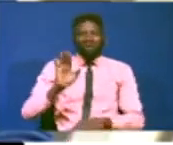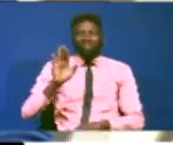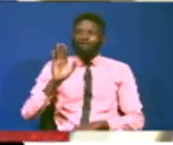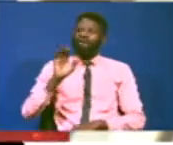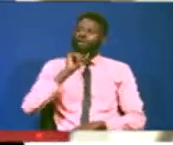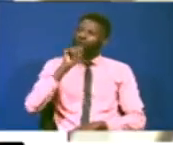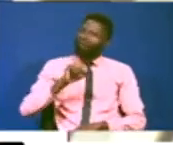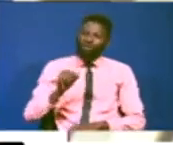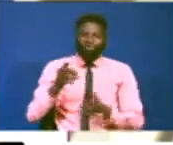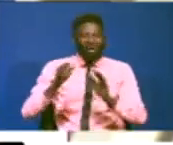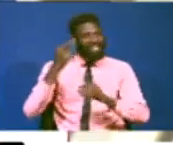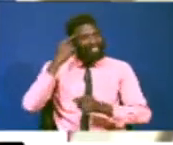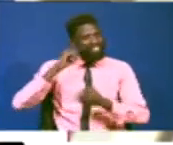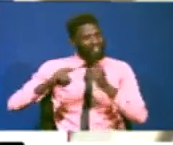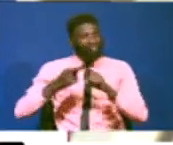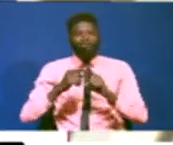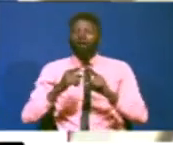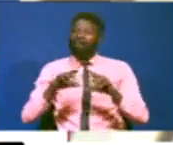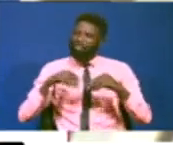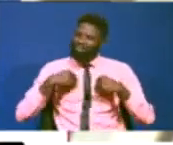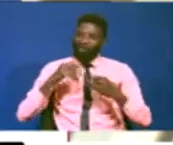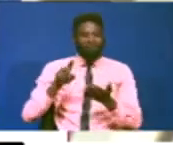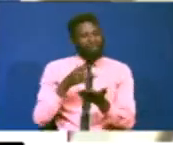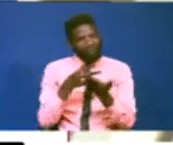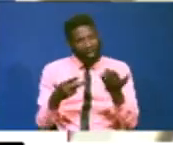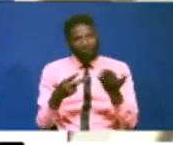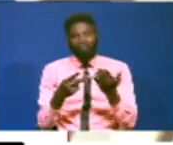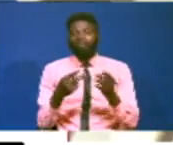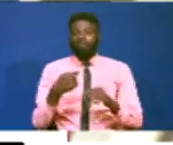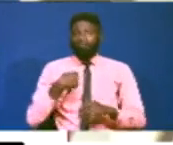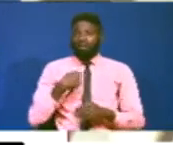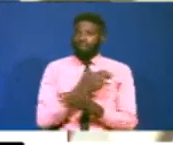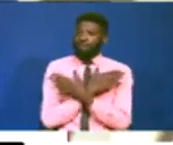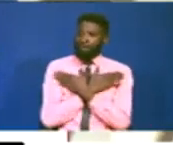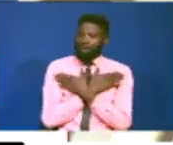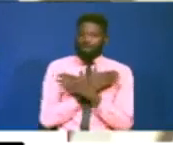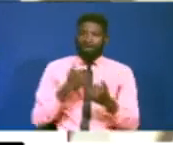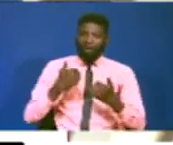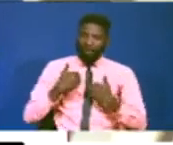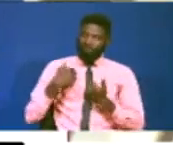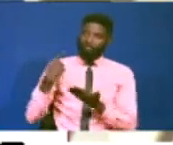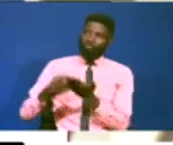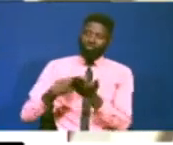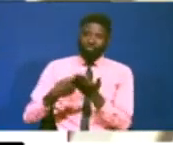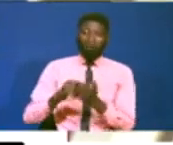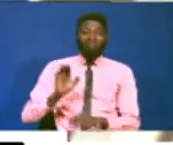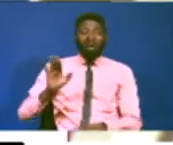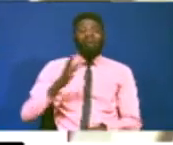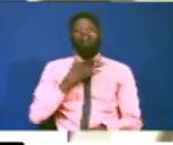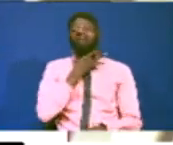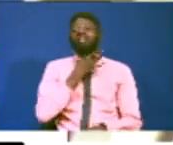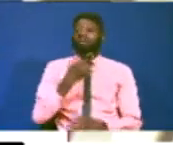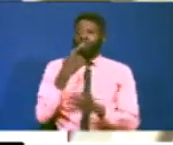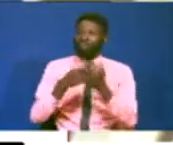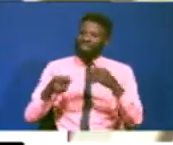and actually say, you know, I failed, let me come up to the table. I'll give an example. I have a friend of mine, he's a Muzungu, and what I like about him is he had a very